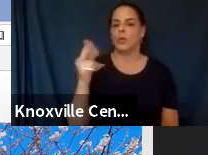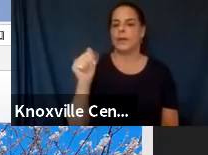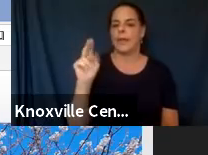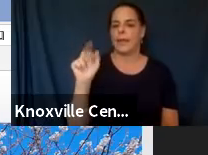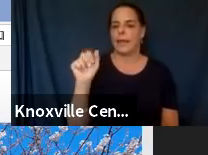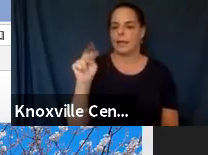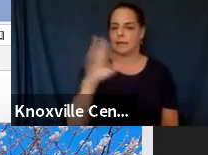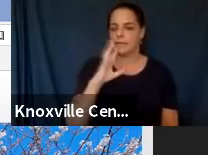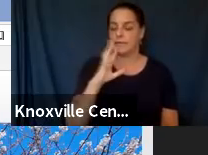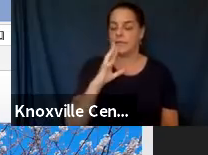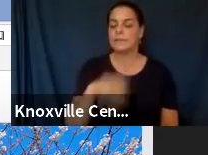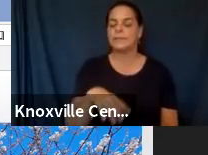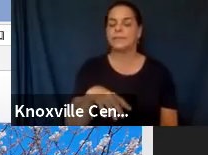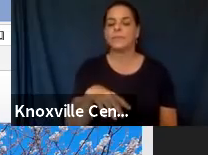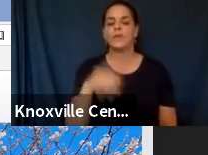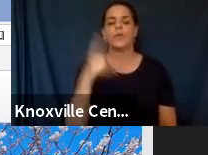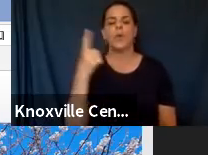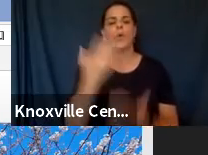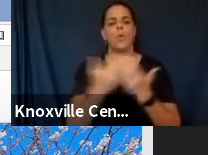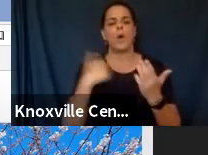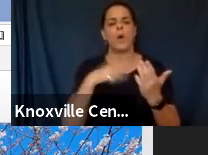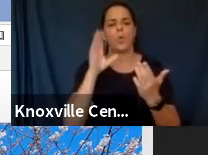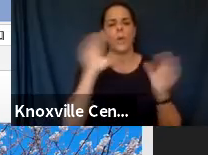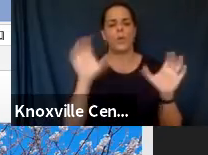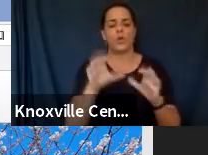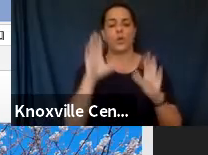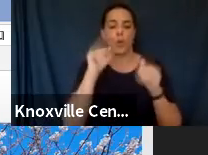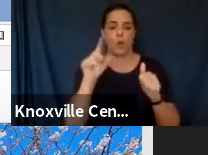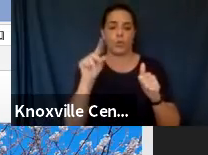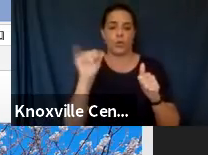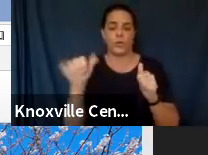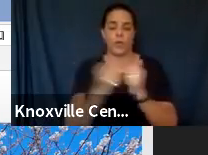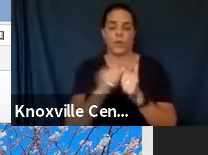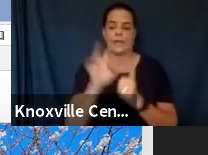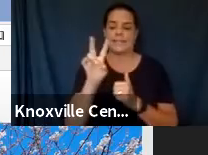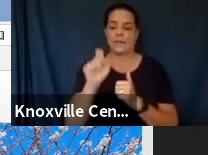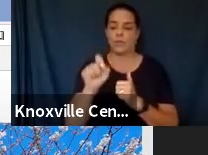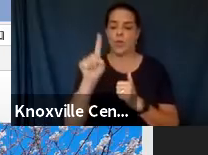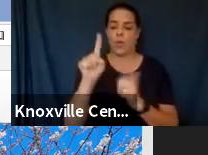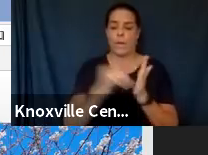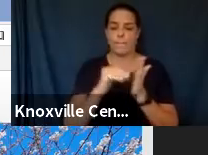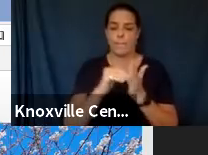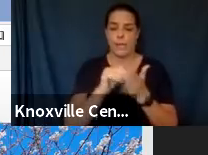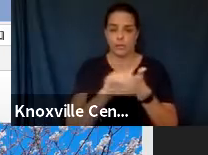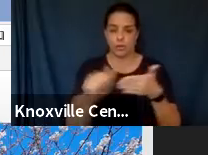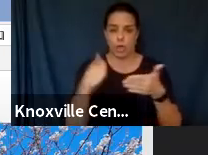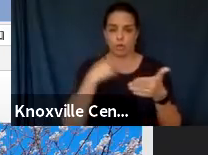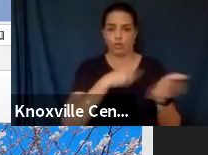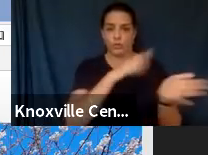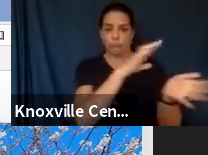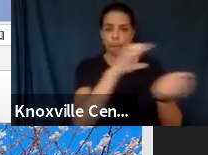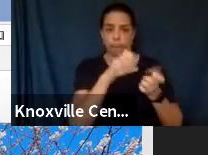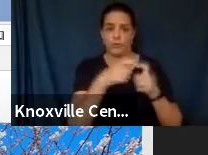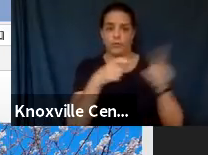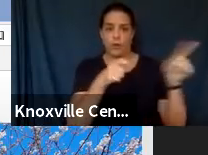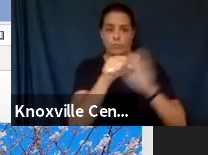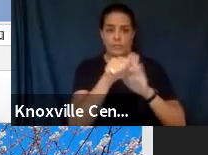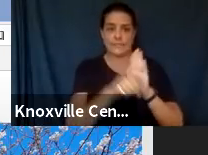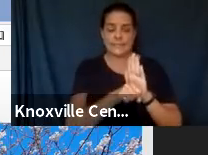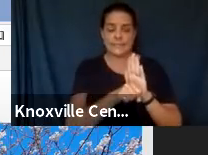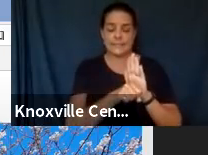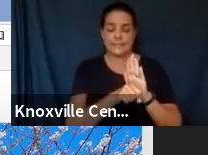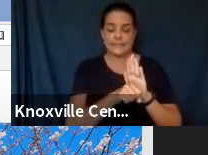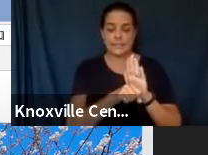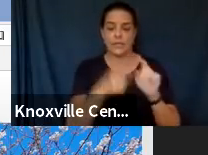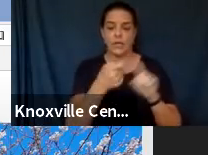things that we'll be doing with that, we hope to be doing with the $7.1 million we got from the state, which came